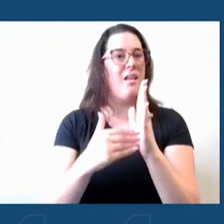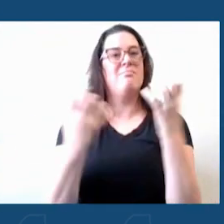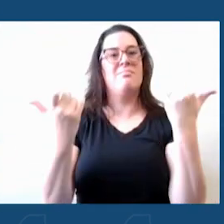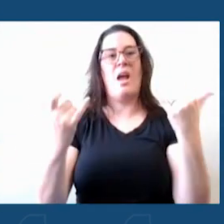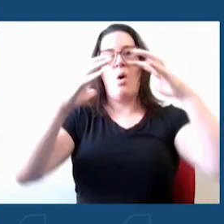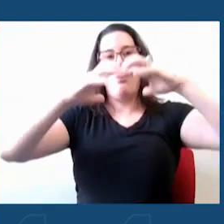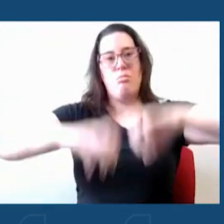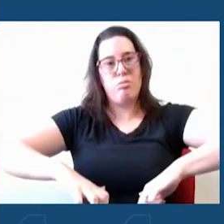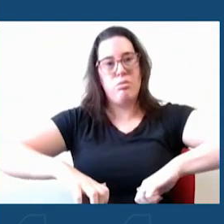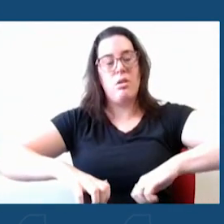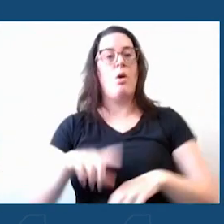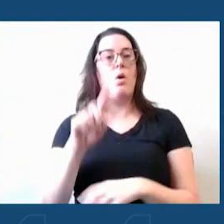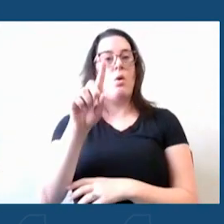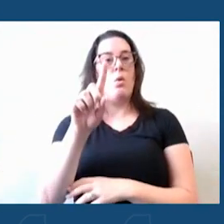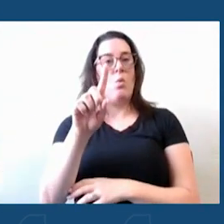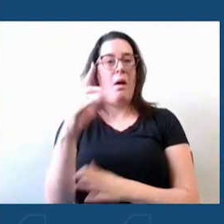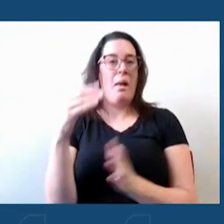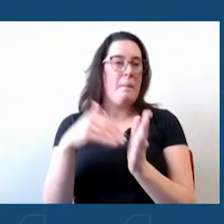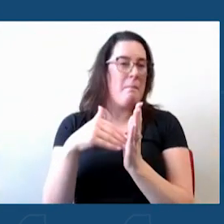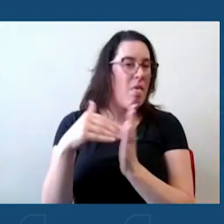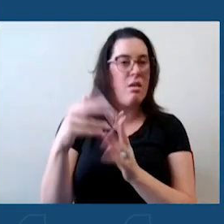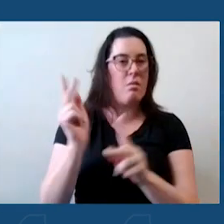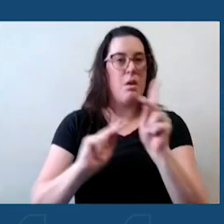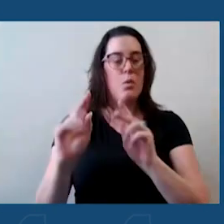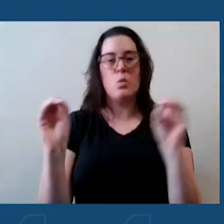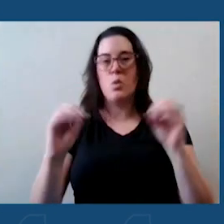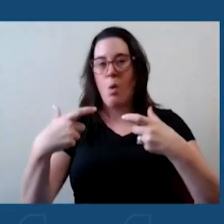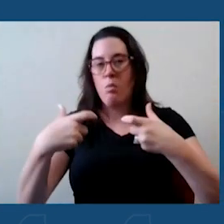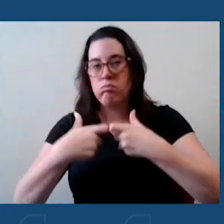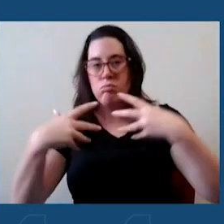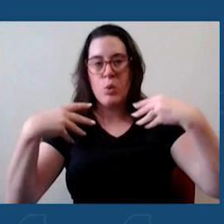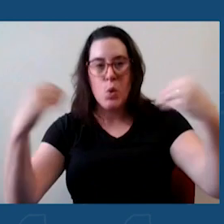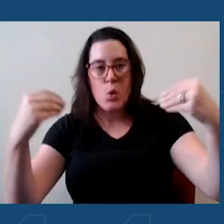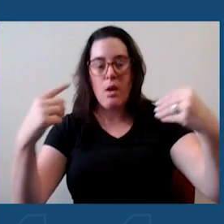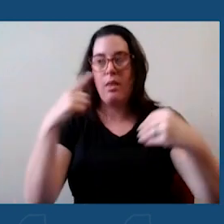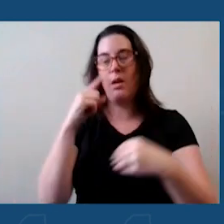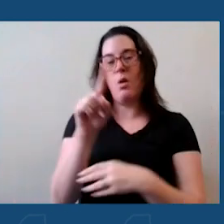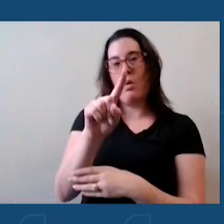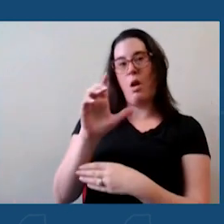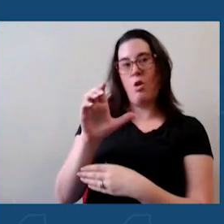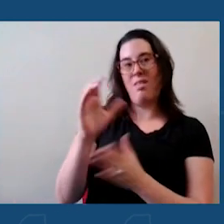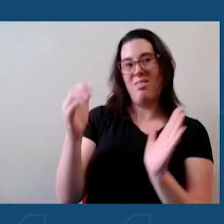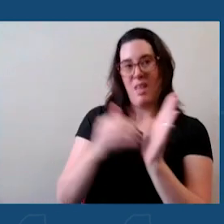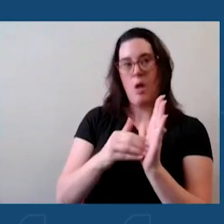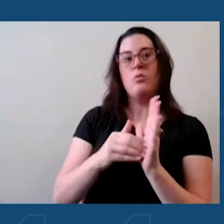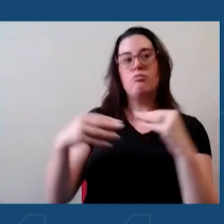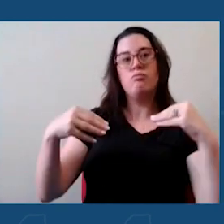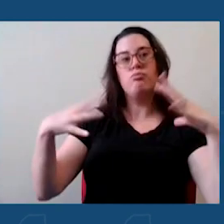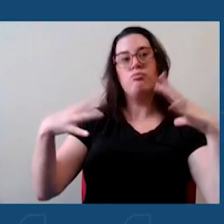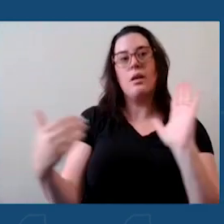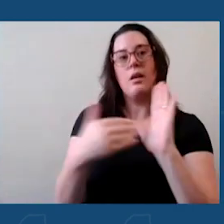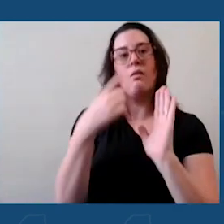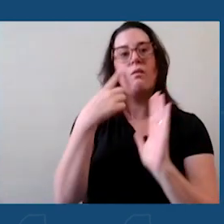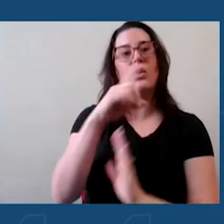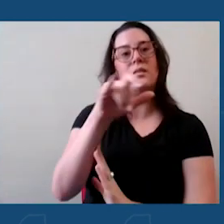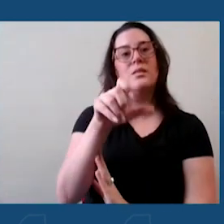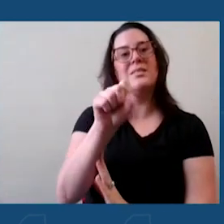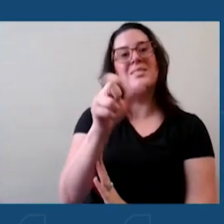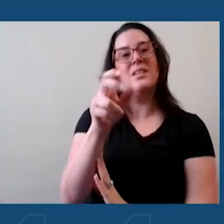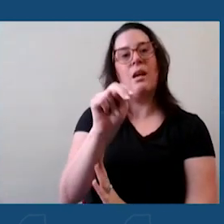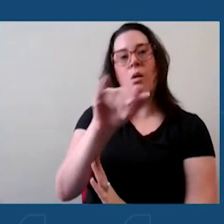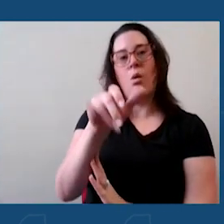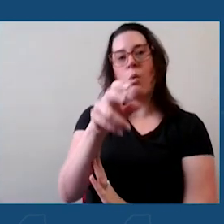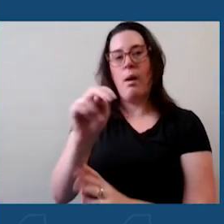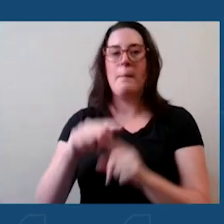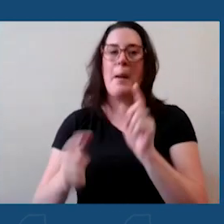1 million people without power. I think 100,000 have been restored in San Juan. But most of the island is without power. FEMA's on